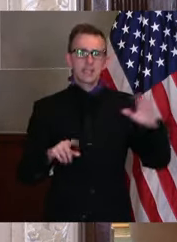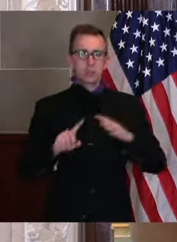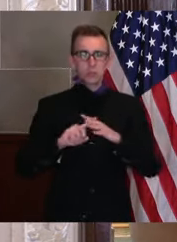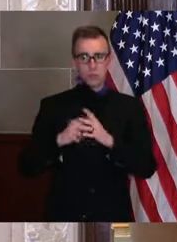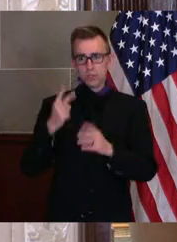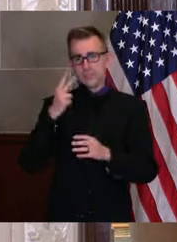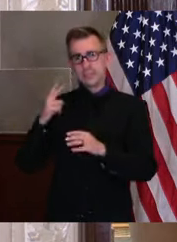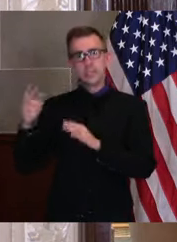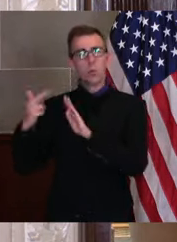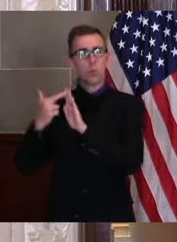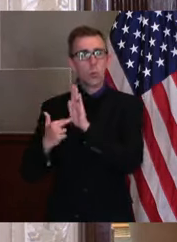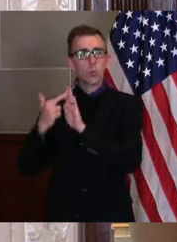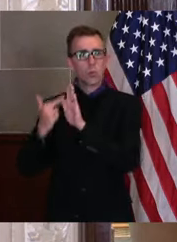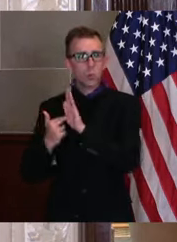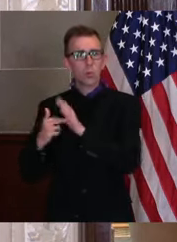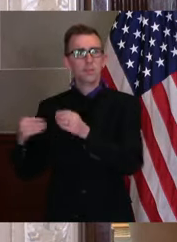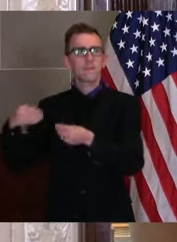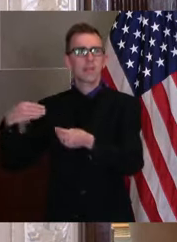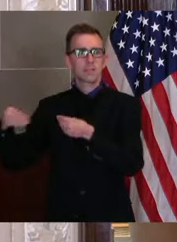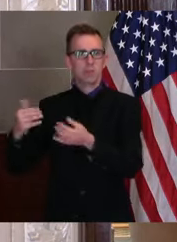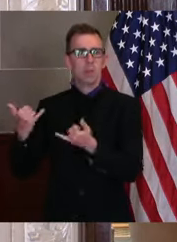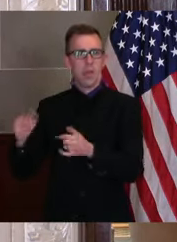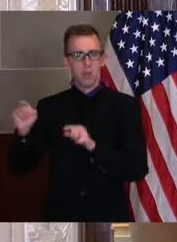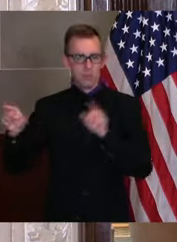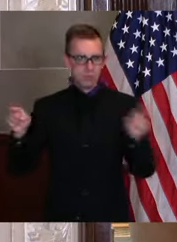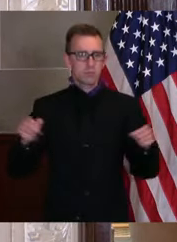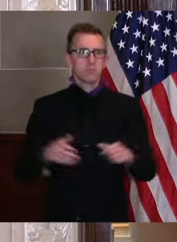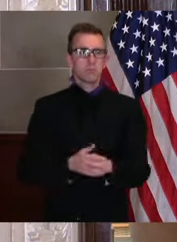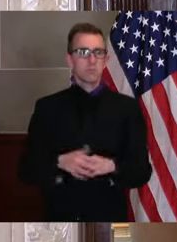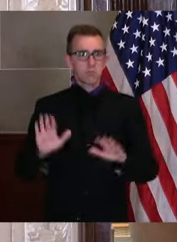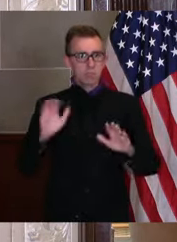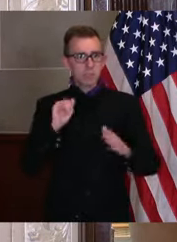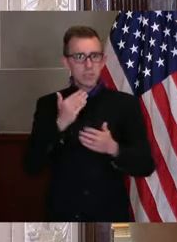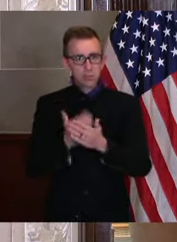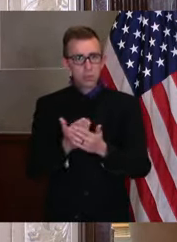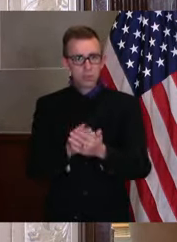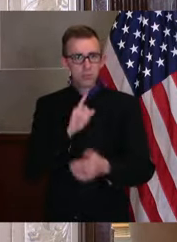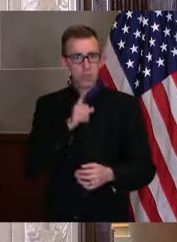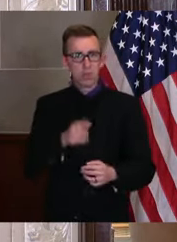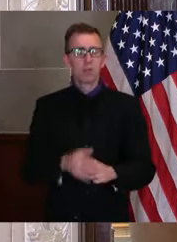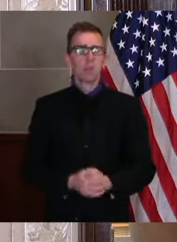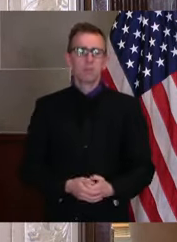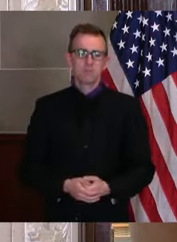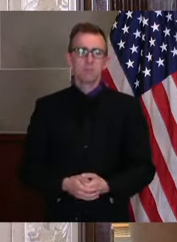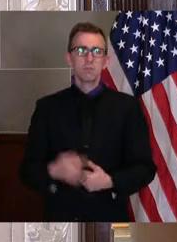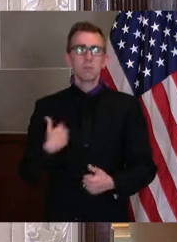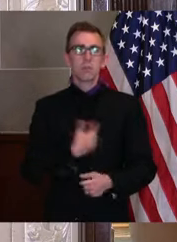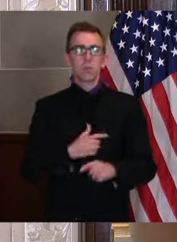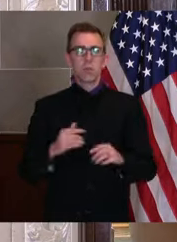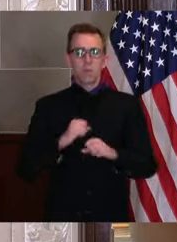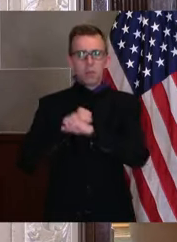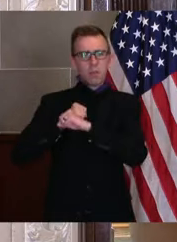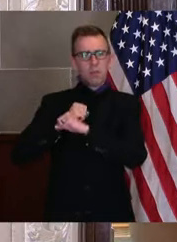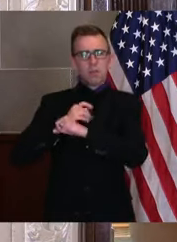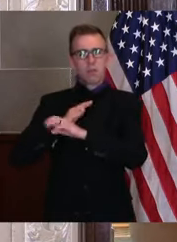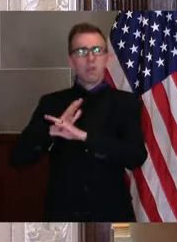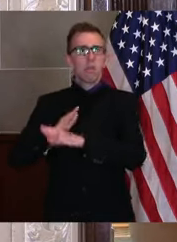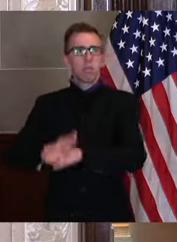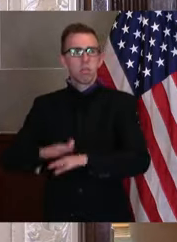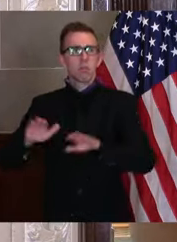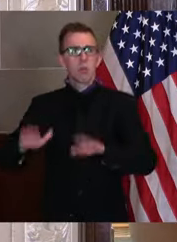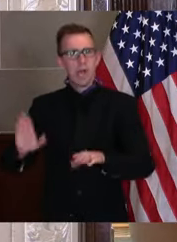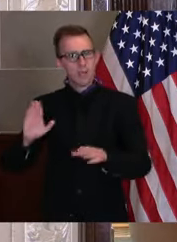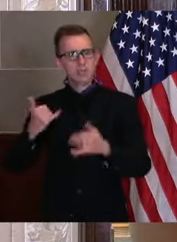beginning to lift restrictions. This is a good thing. We cannot let our guard down, and we still